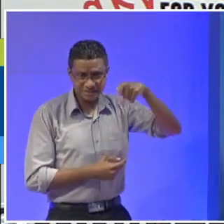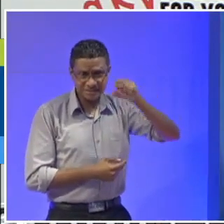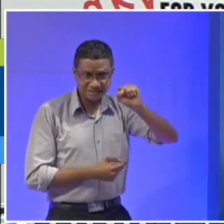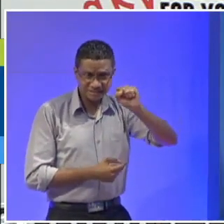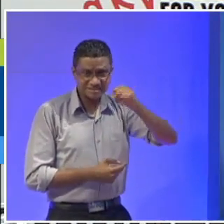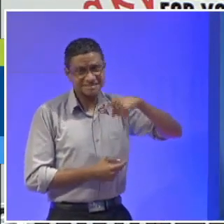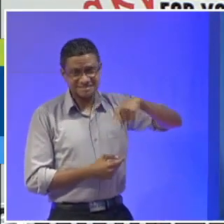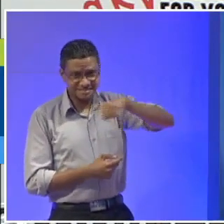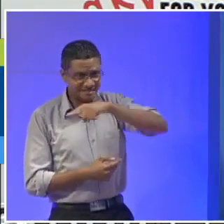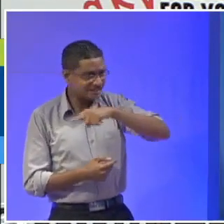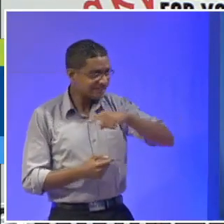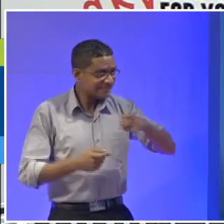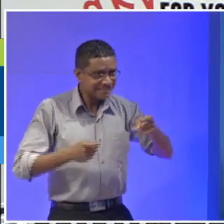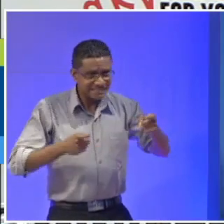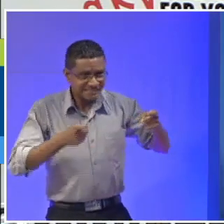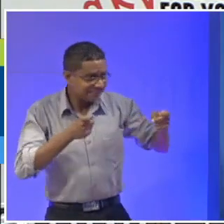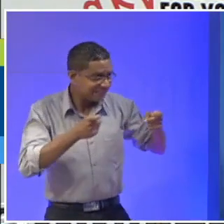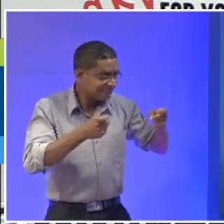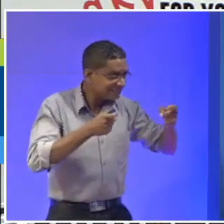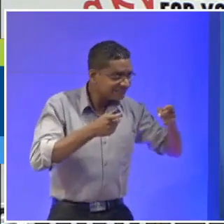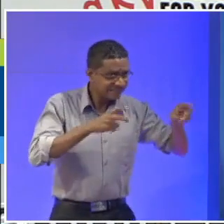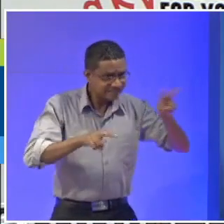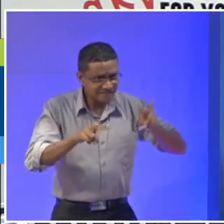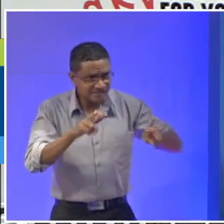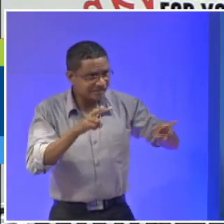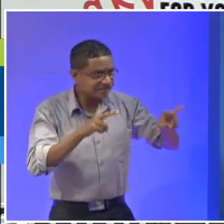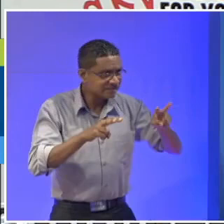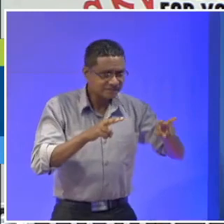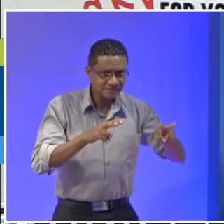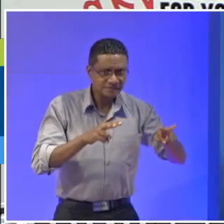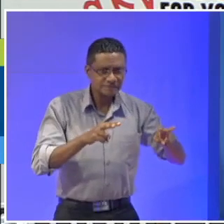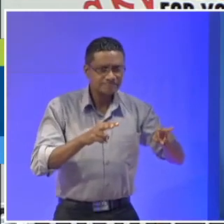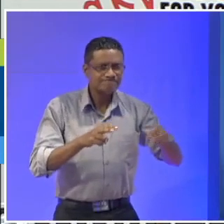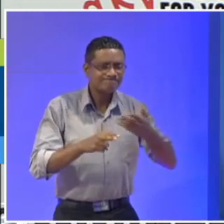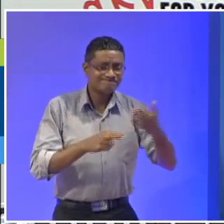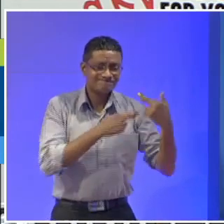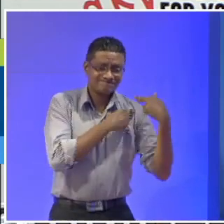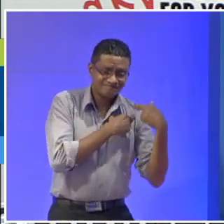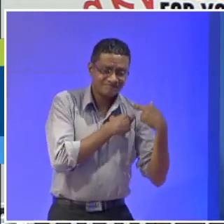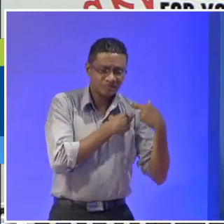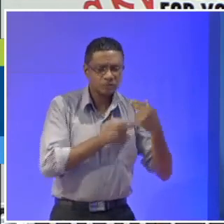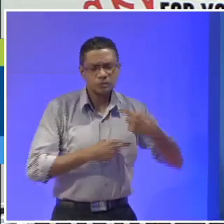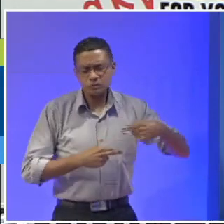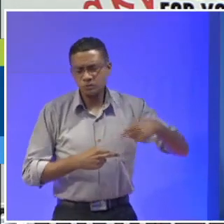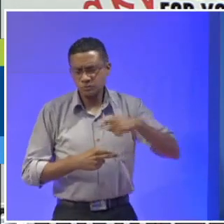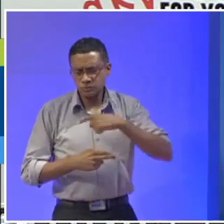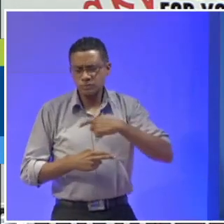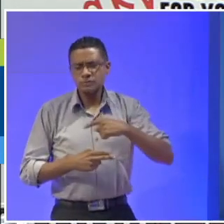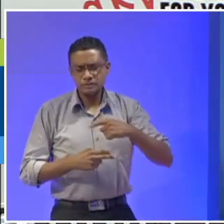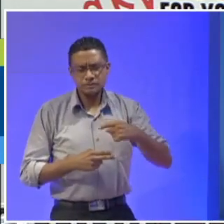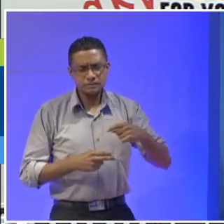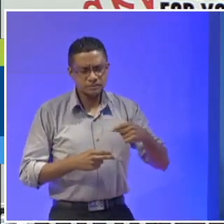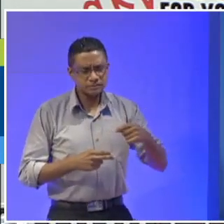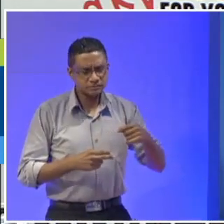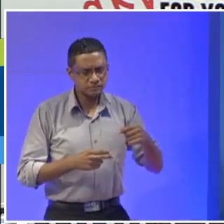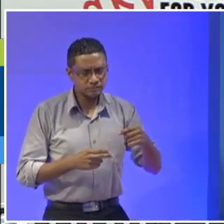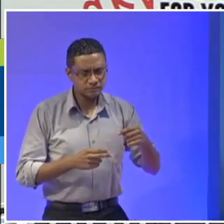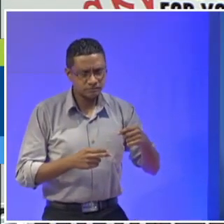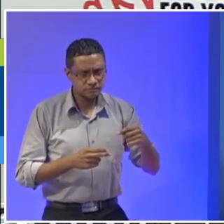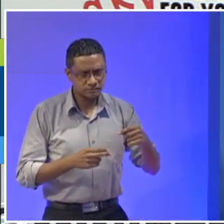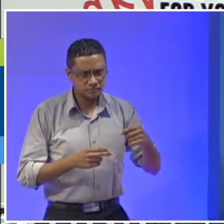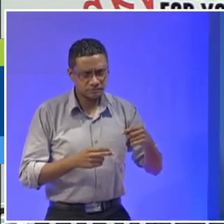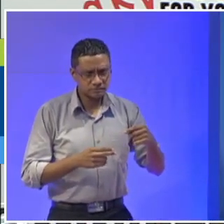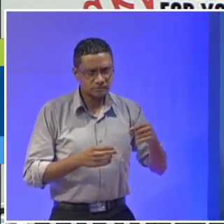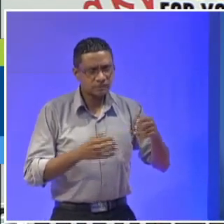monitor and manage all of these things, we will go for both activities between